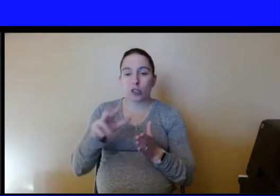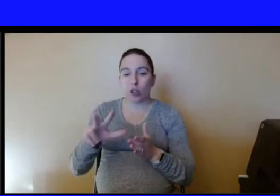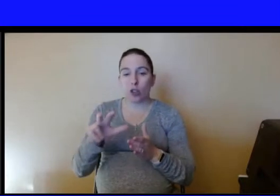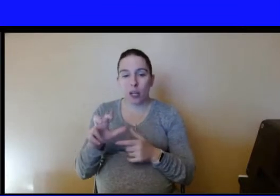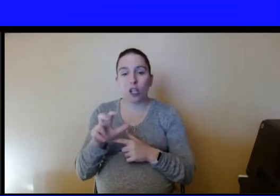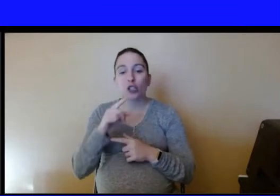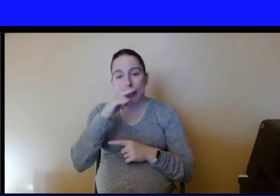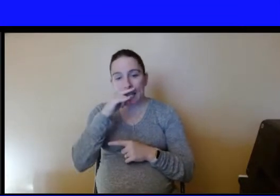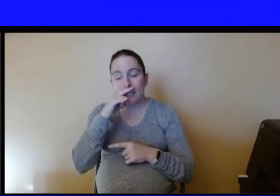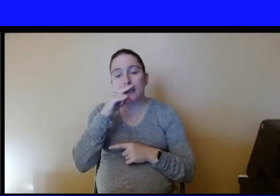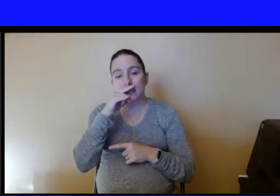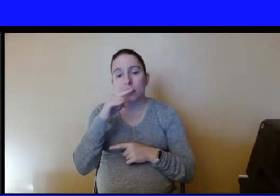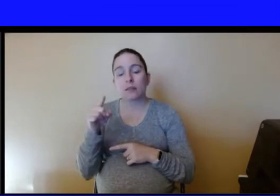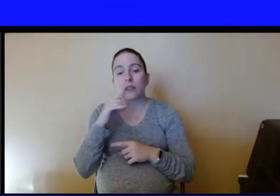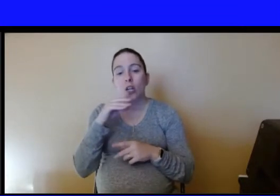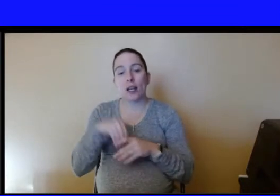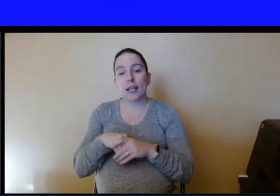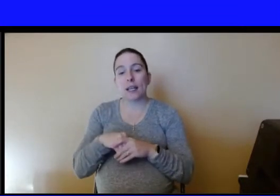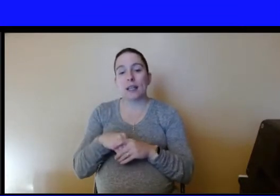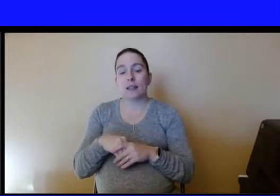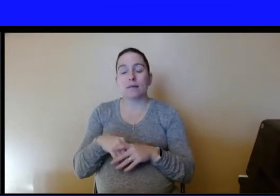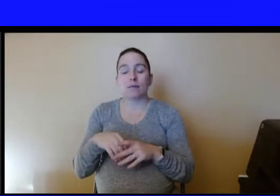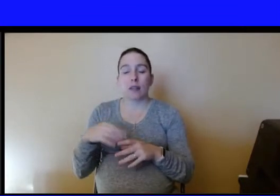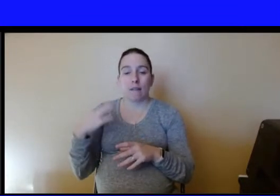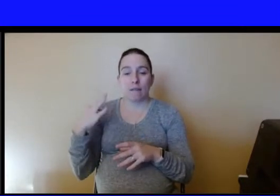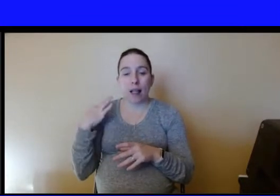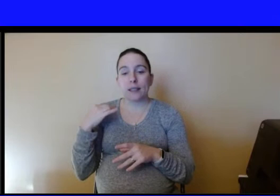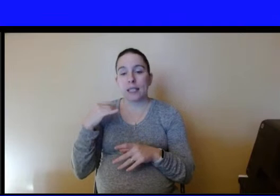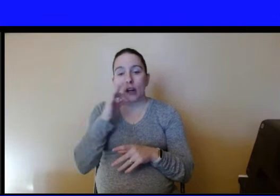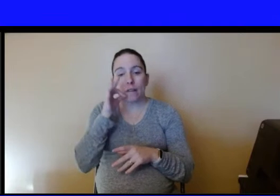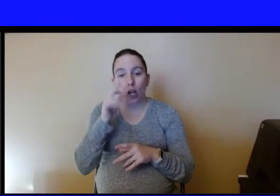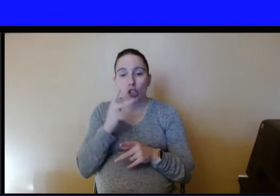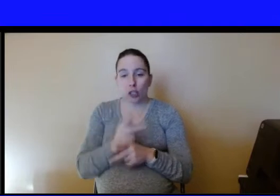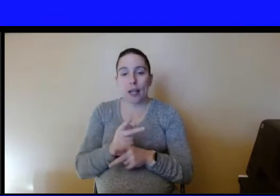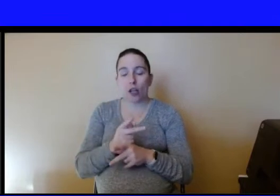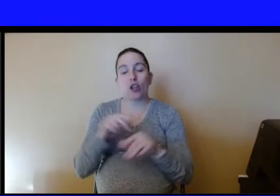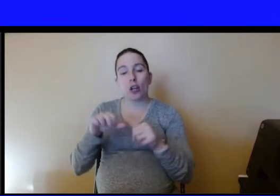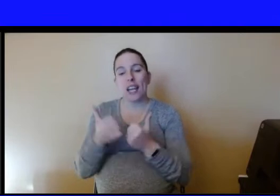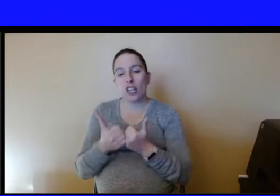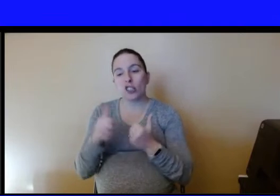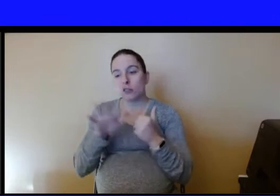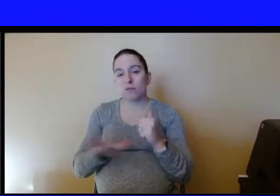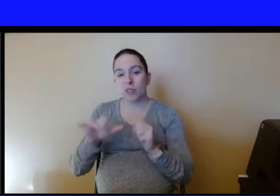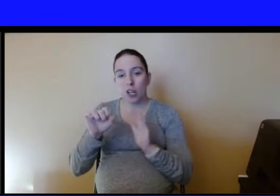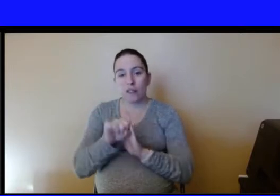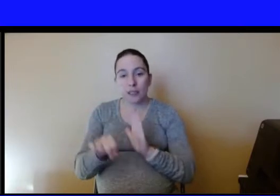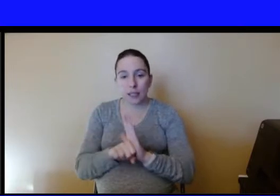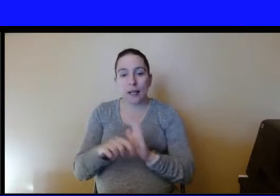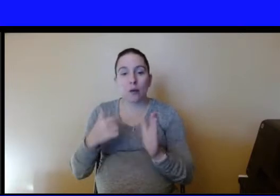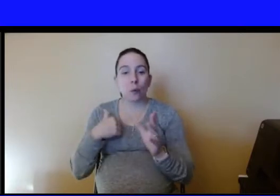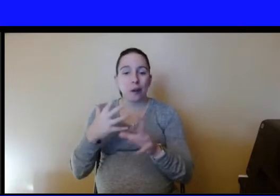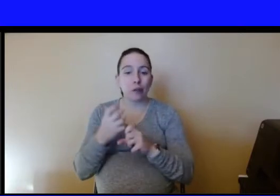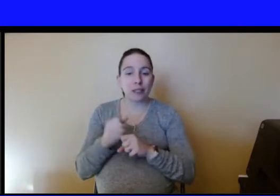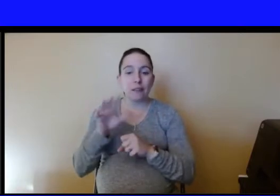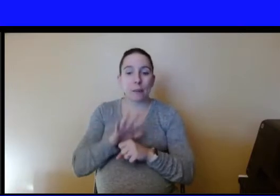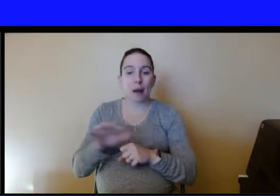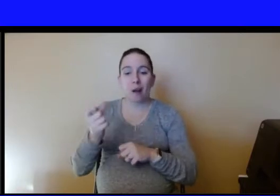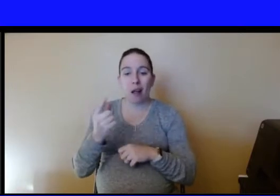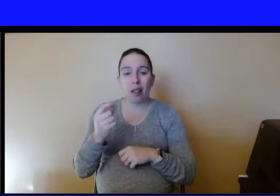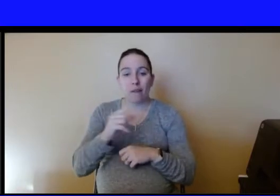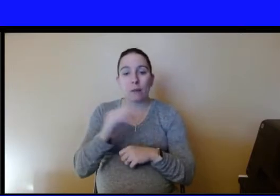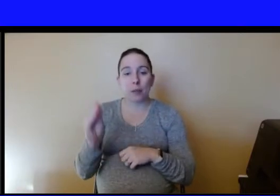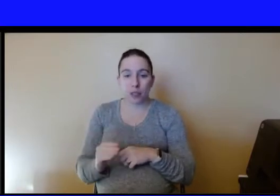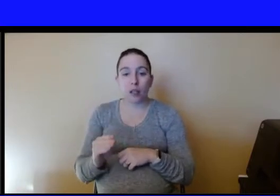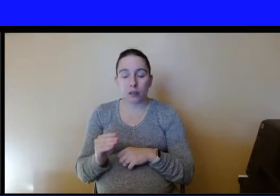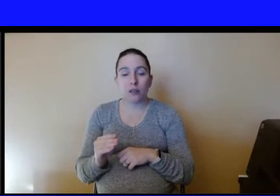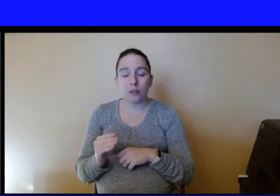have a PCP, making sure they have access to care, making sure that the mandated health assessments are completed, they get DME if